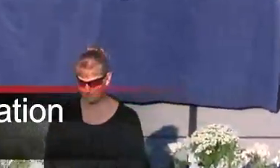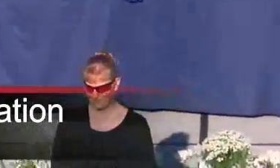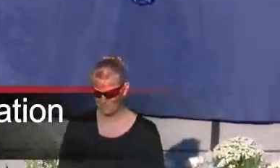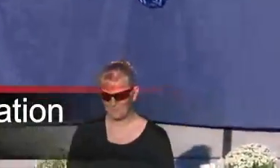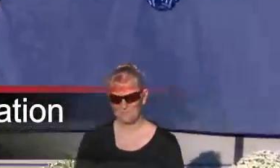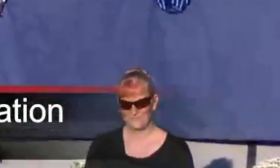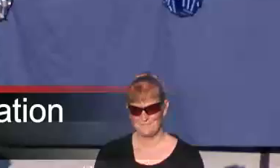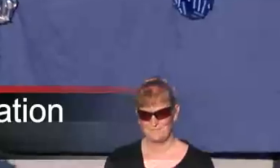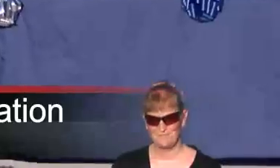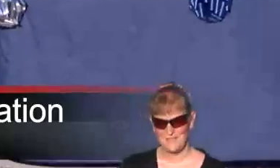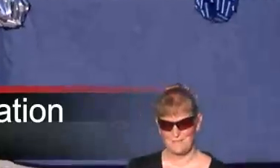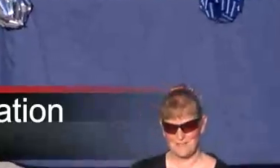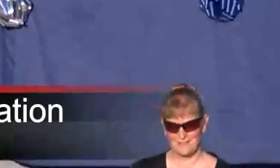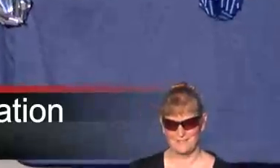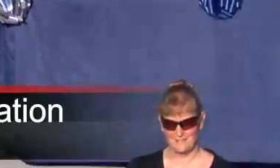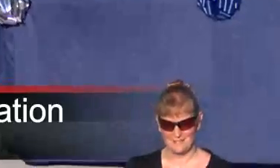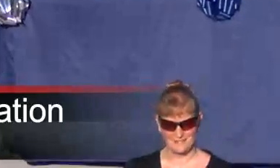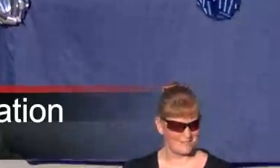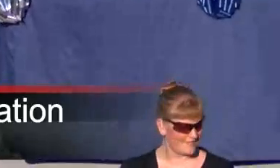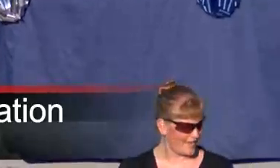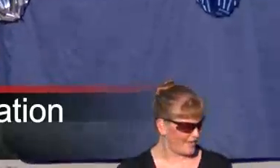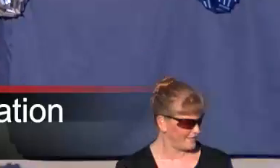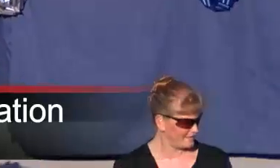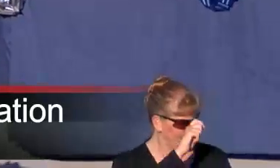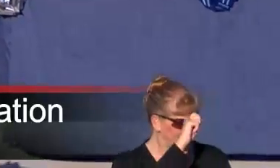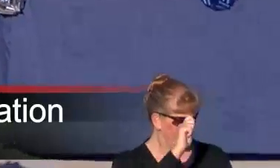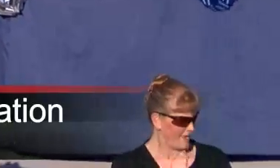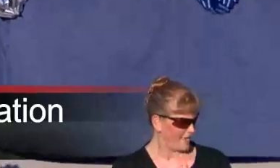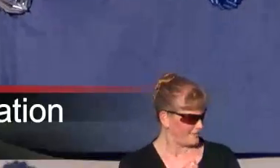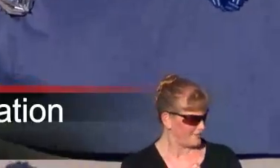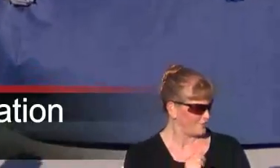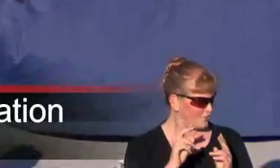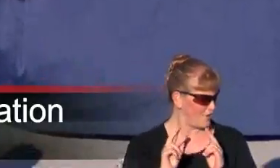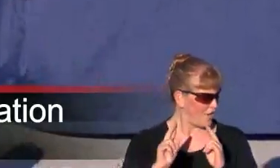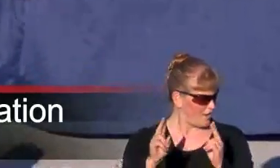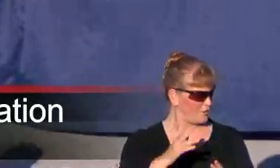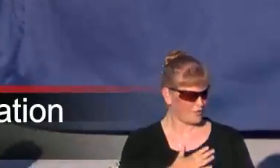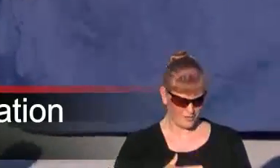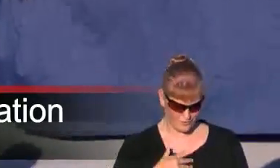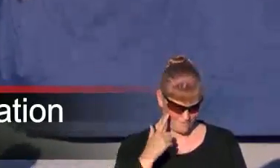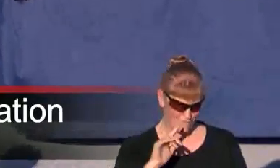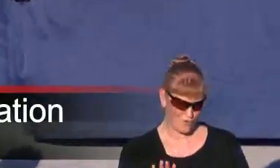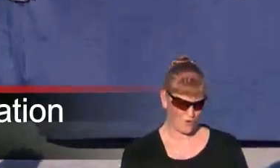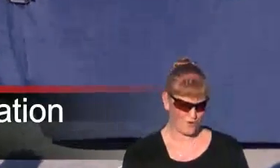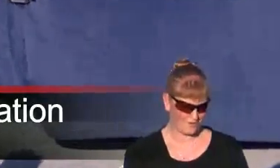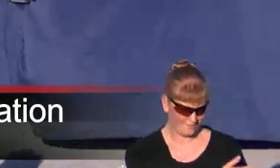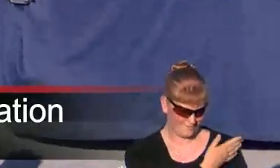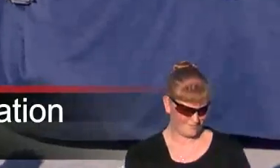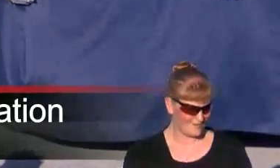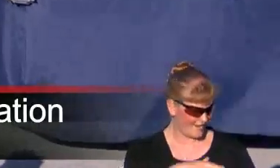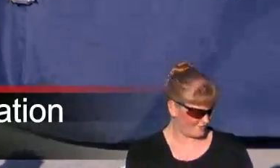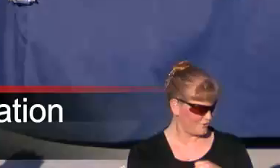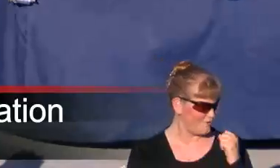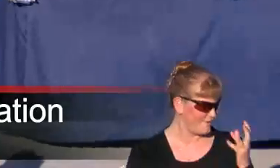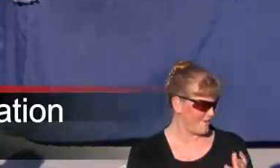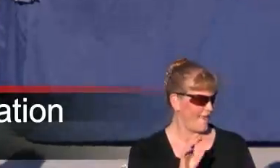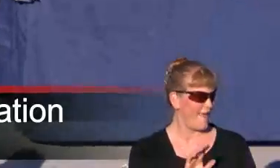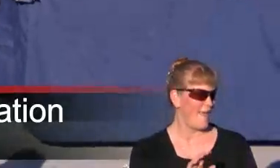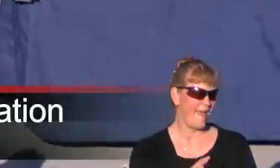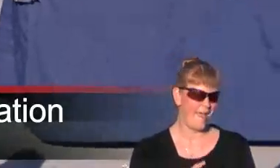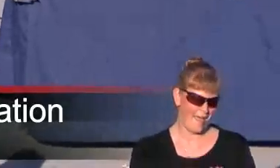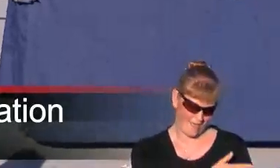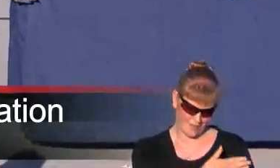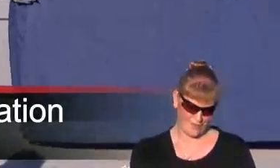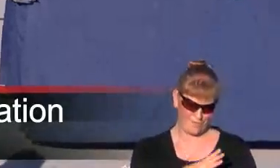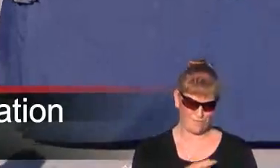We would like you to please stand and, gentlemen, remove your hats to help us honor our country through the singing of the national anthem, sung by our Chiawana Chamber